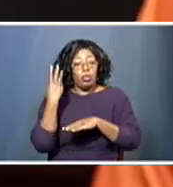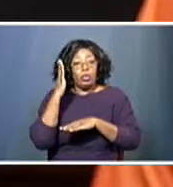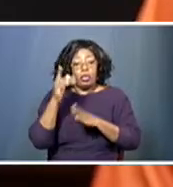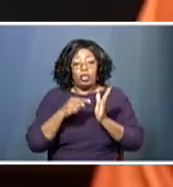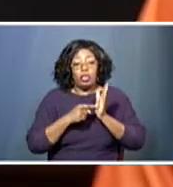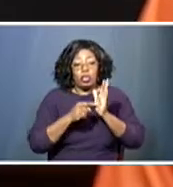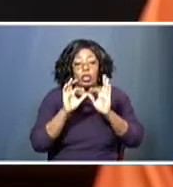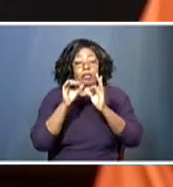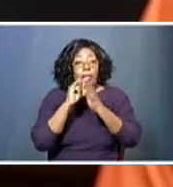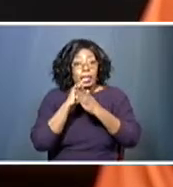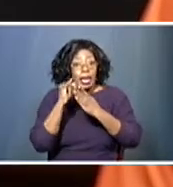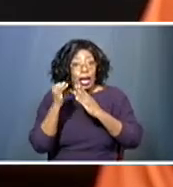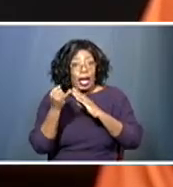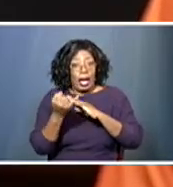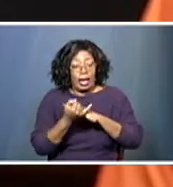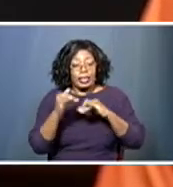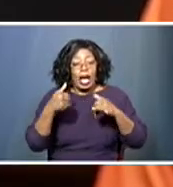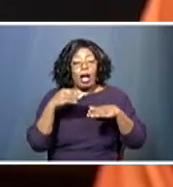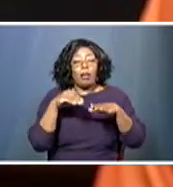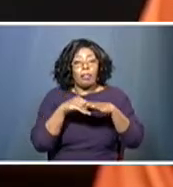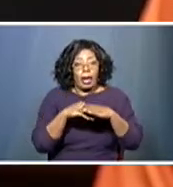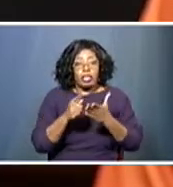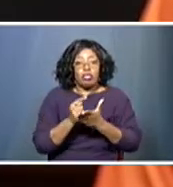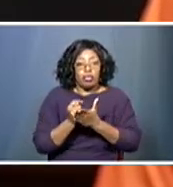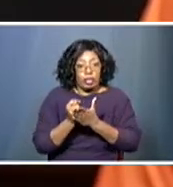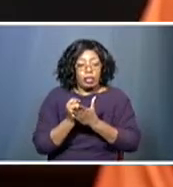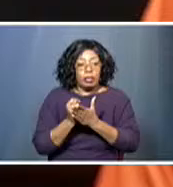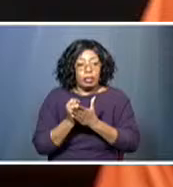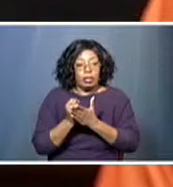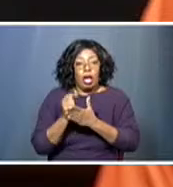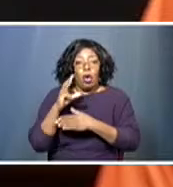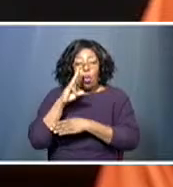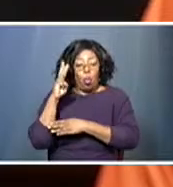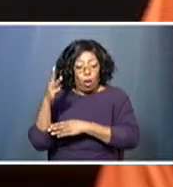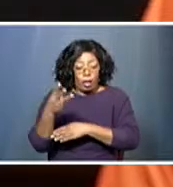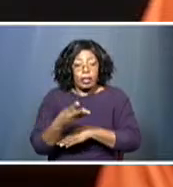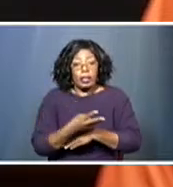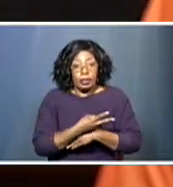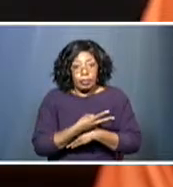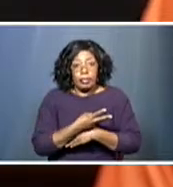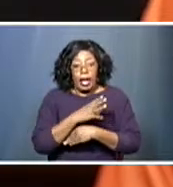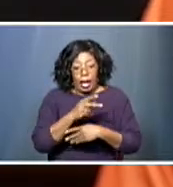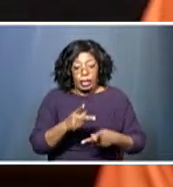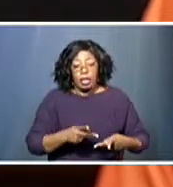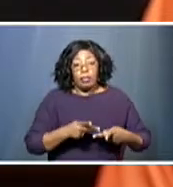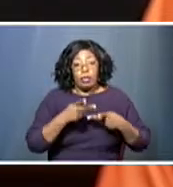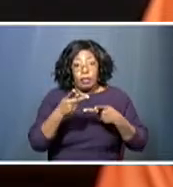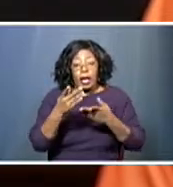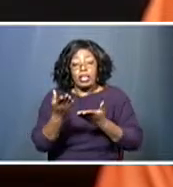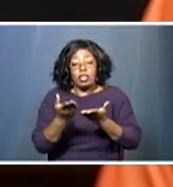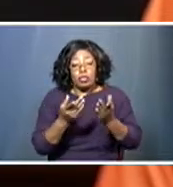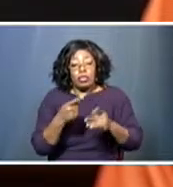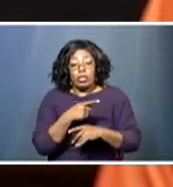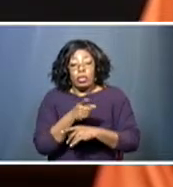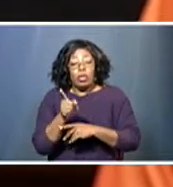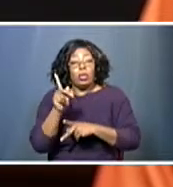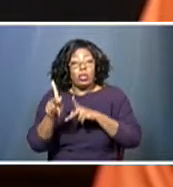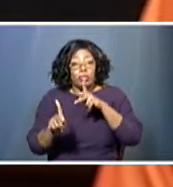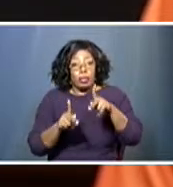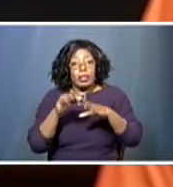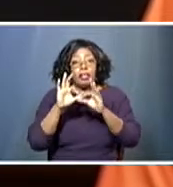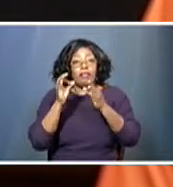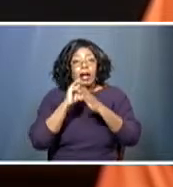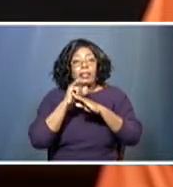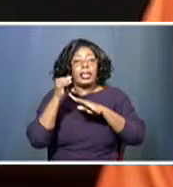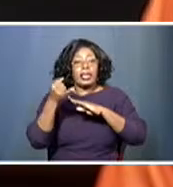Islands how banks treat, welcome, and provide services to people in the Family Island